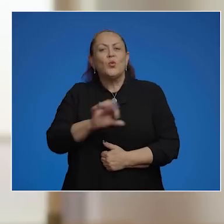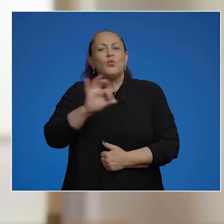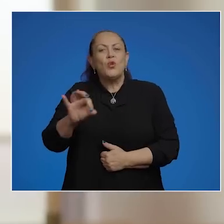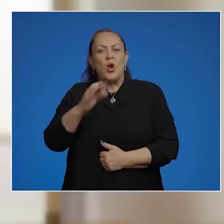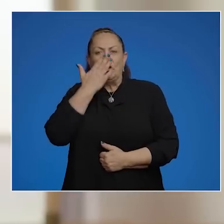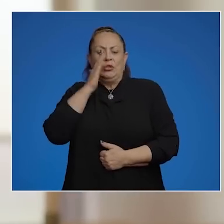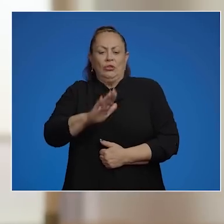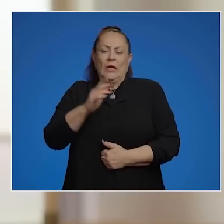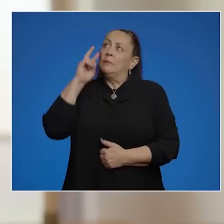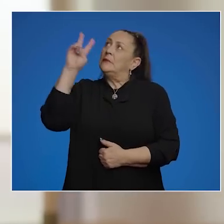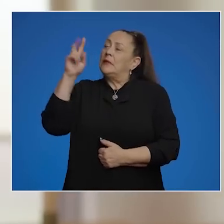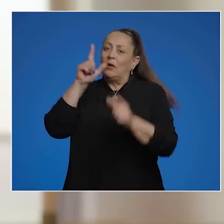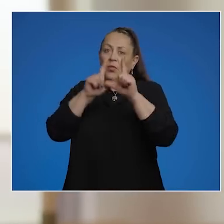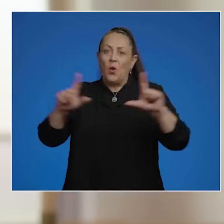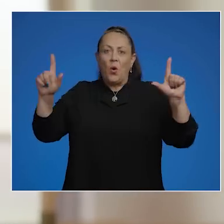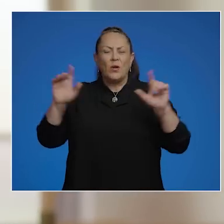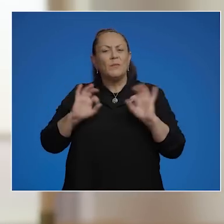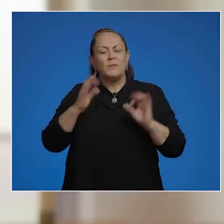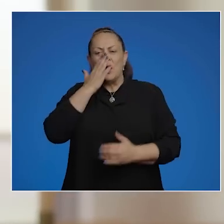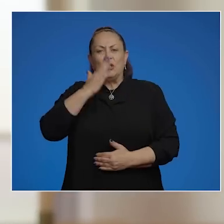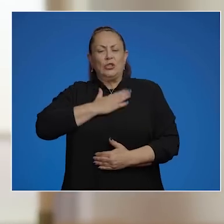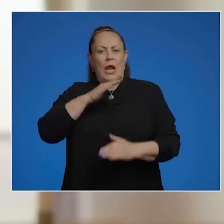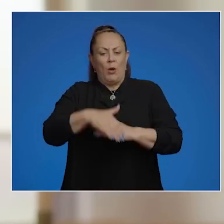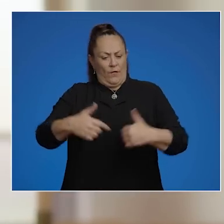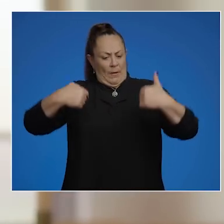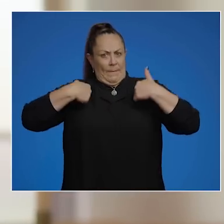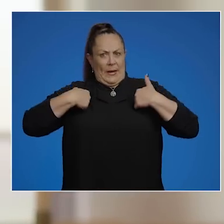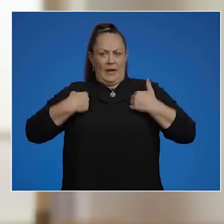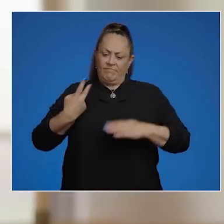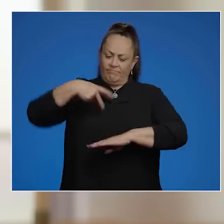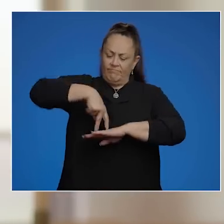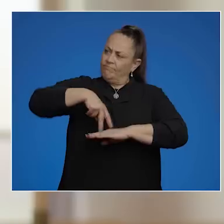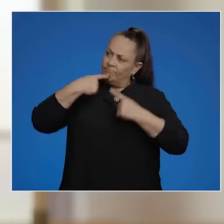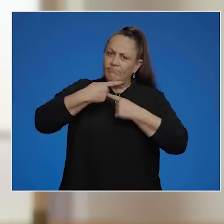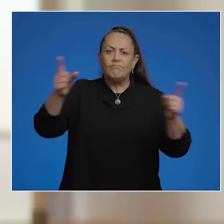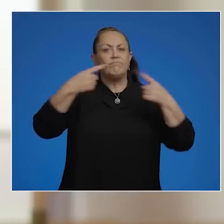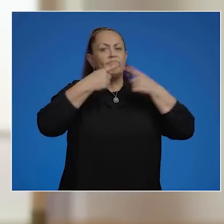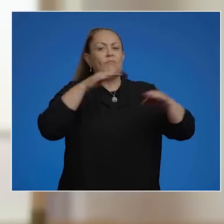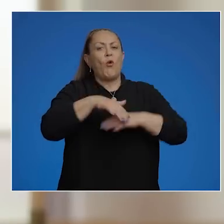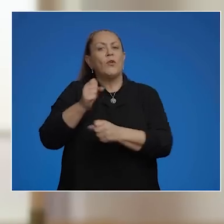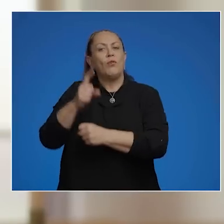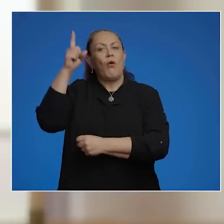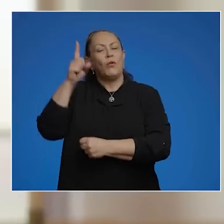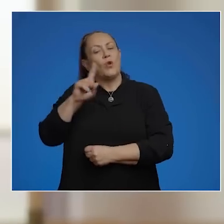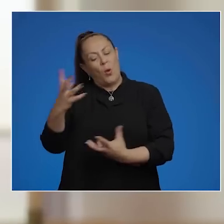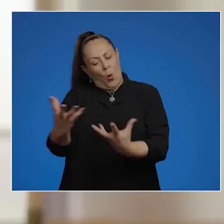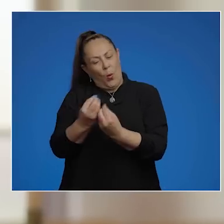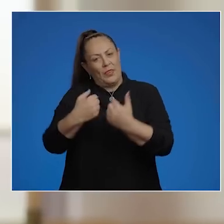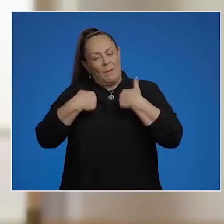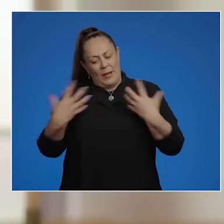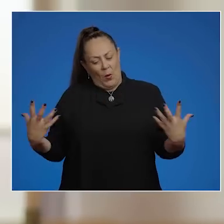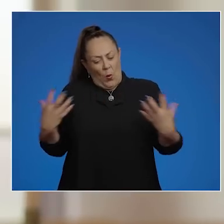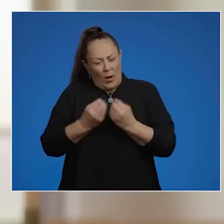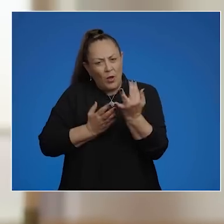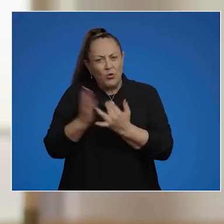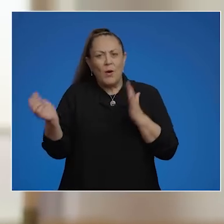of witnessing to the Lord or ashamed of me for being his prisoner. But with me, bear the